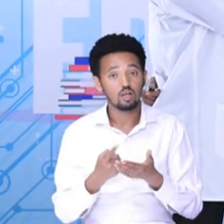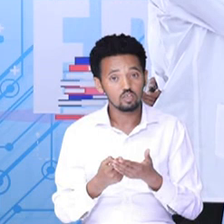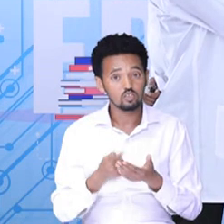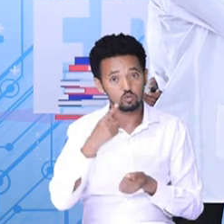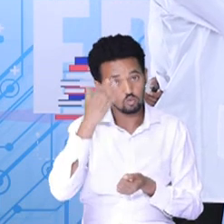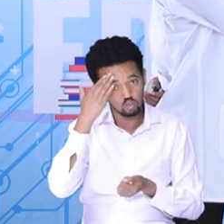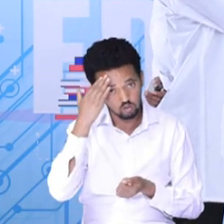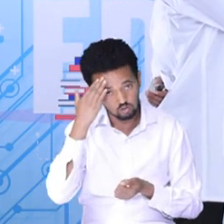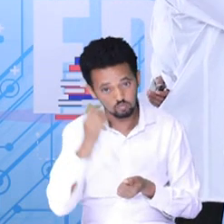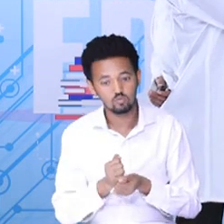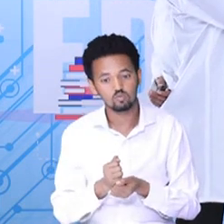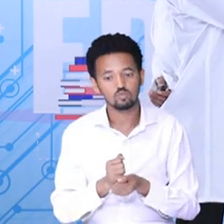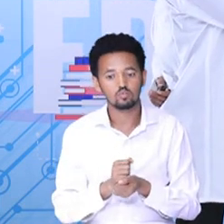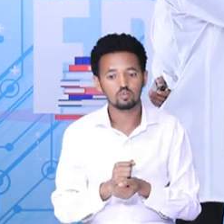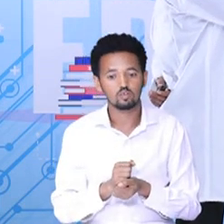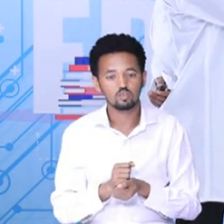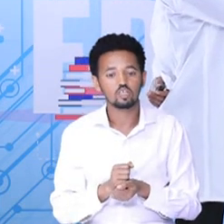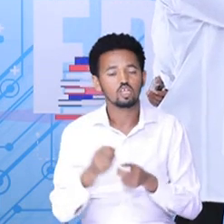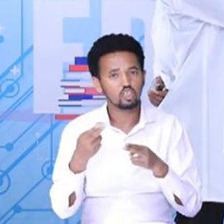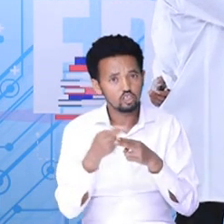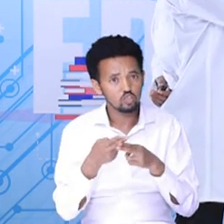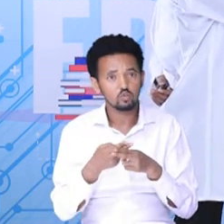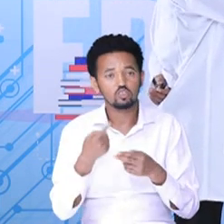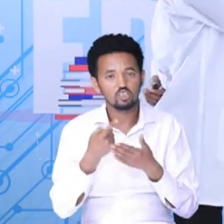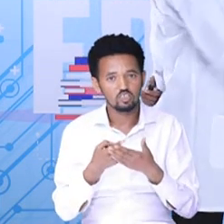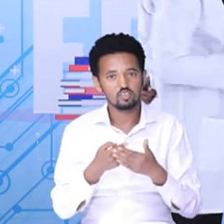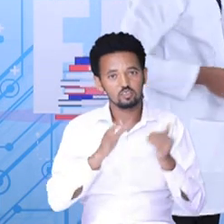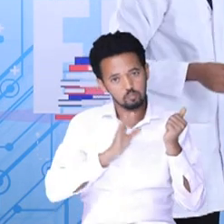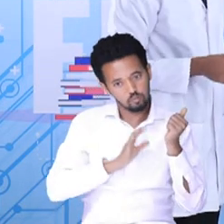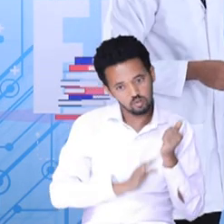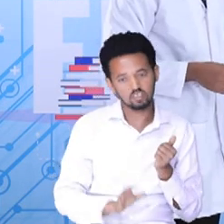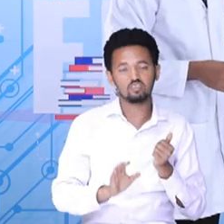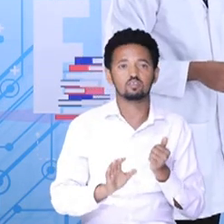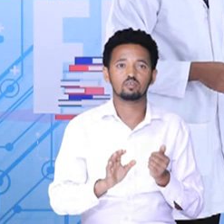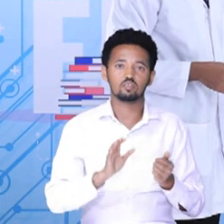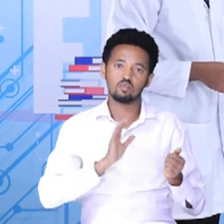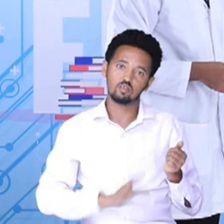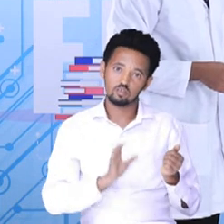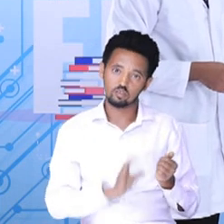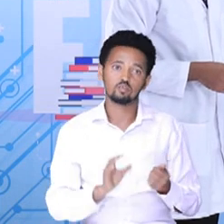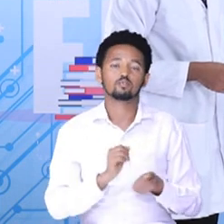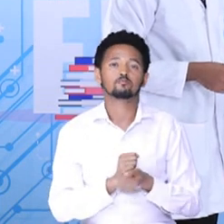As you know, fertility means, in short, birth.